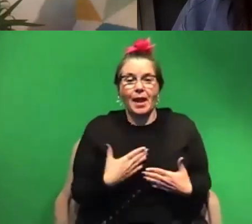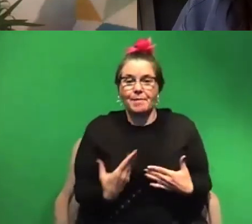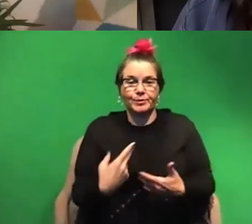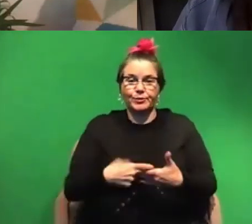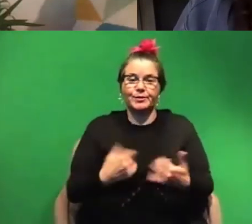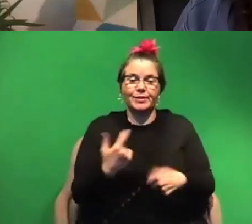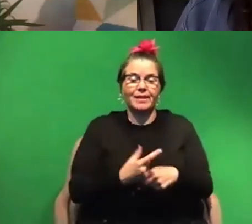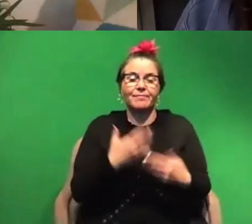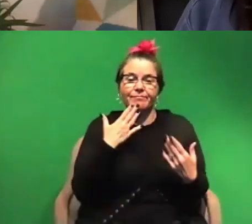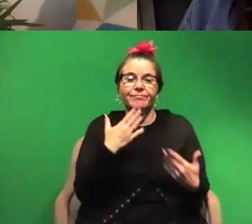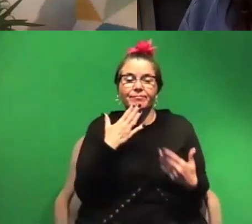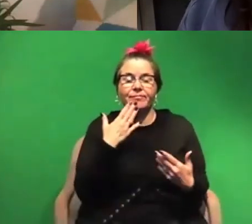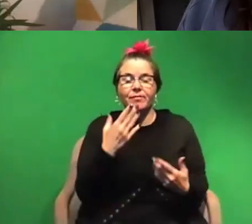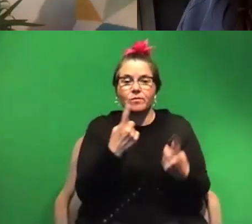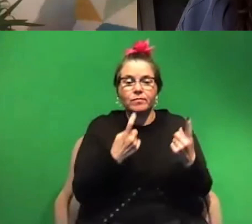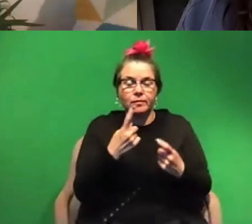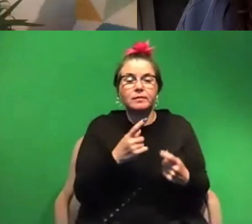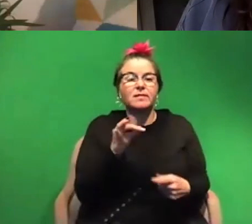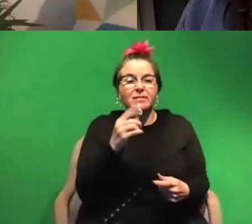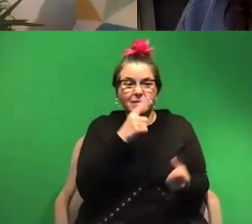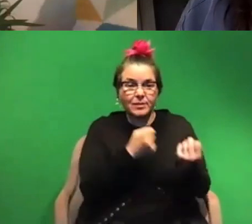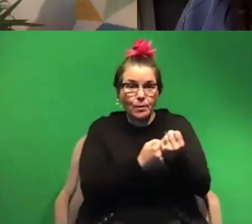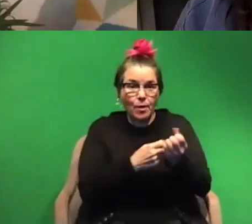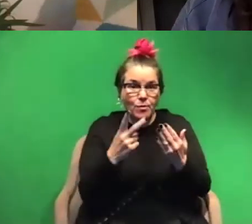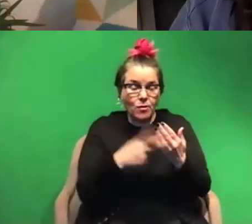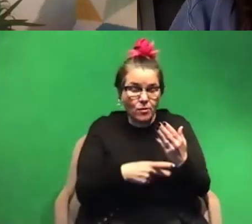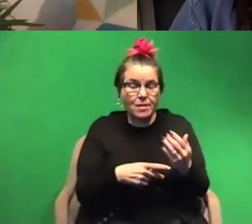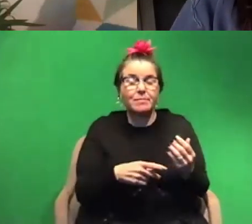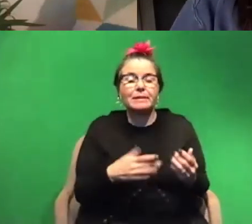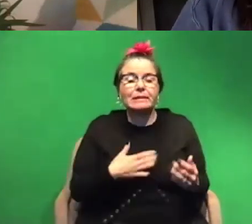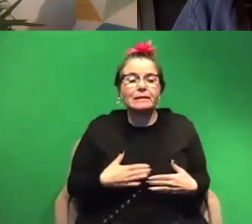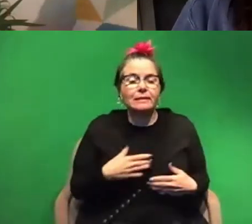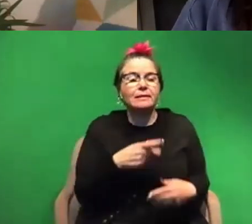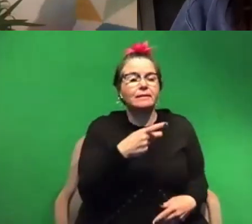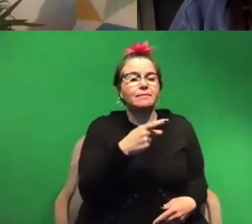thank you for all of your questions. If you can support our program, please do. You can do so at